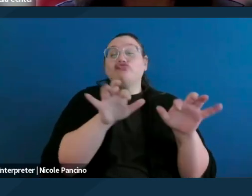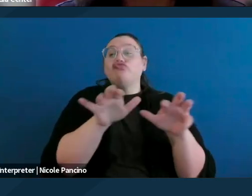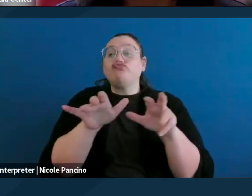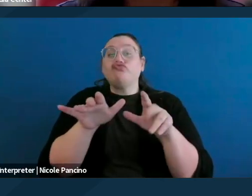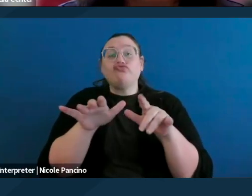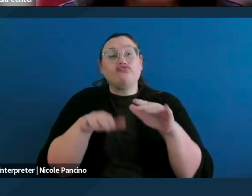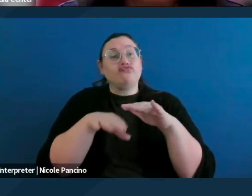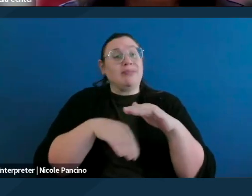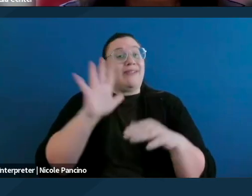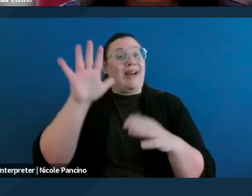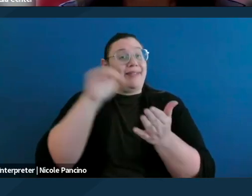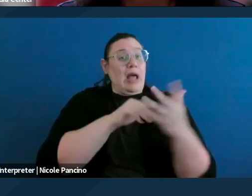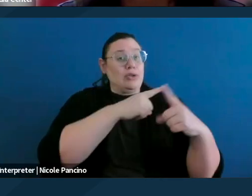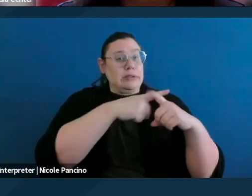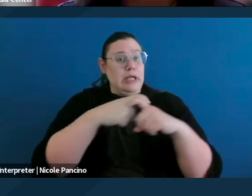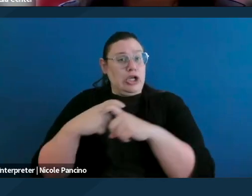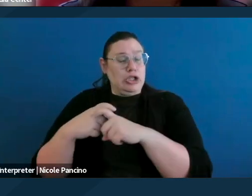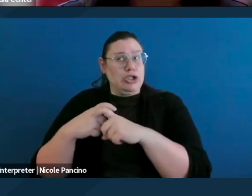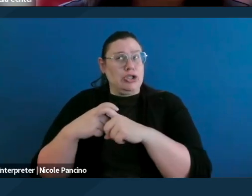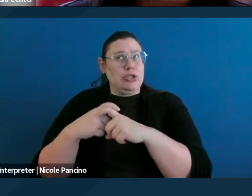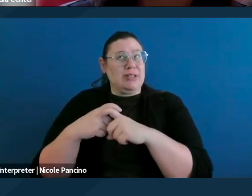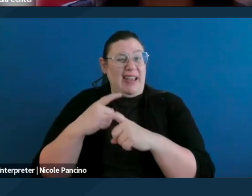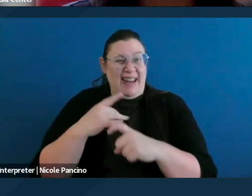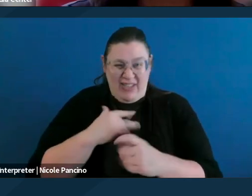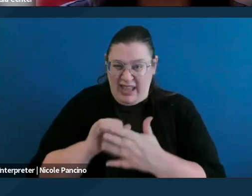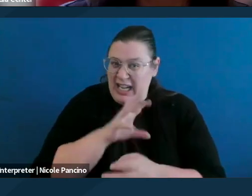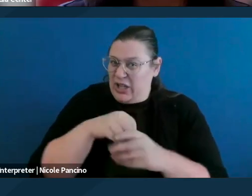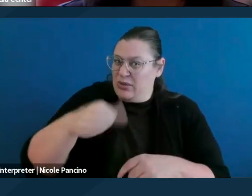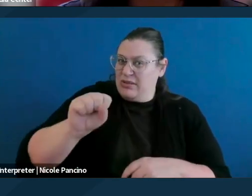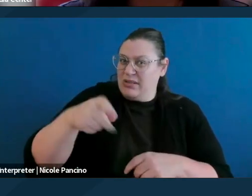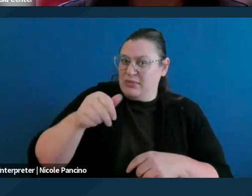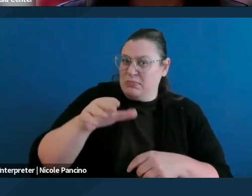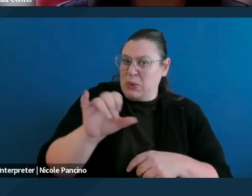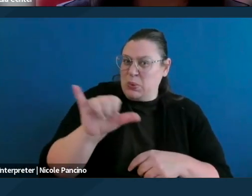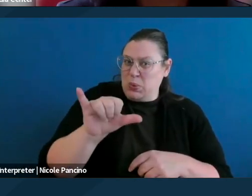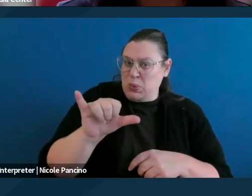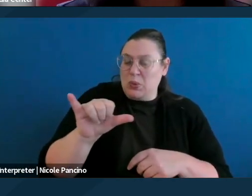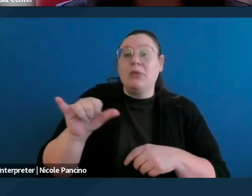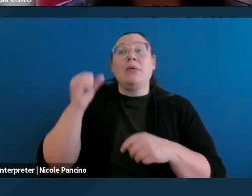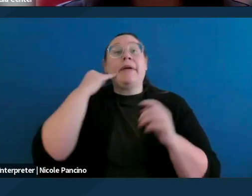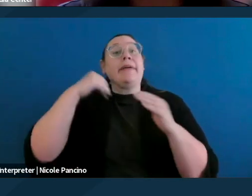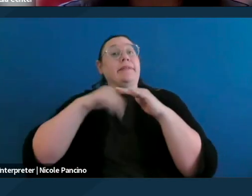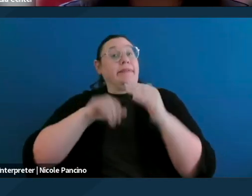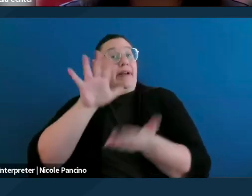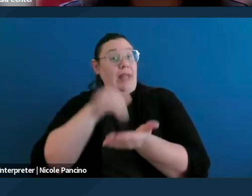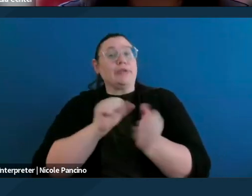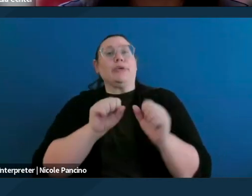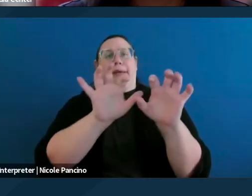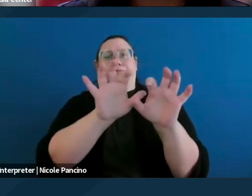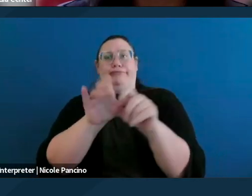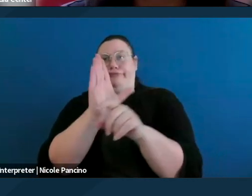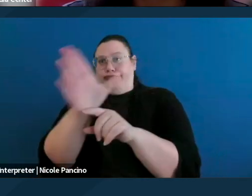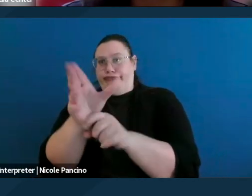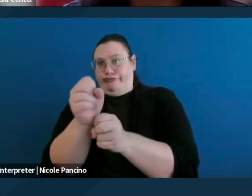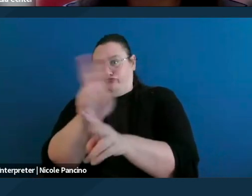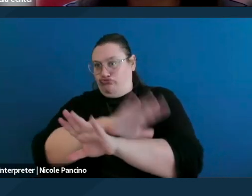5,000 characters, I'm pretty sure it includes spaces. You can write it right in that comment box. Next